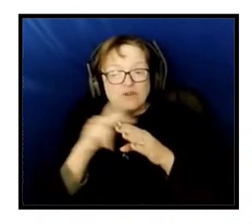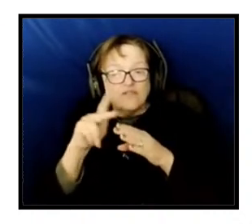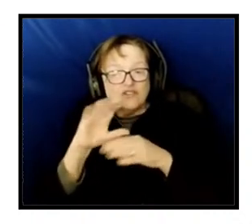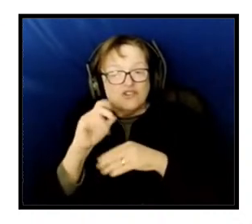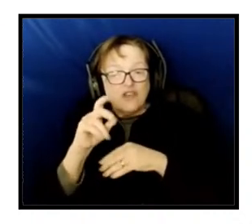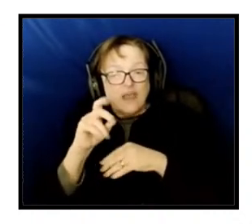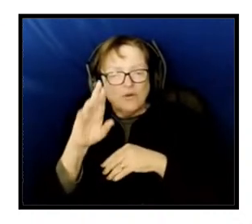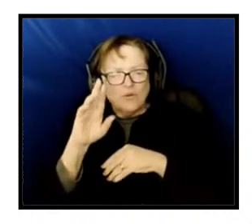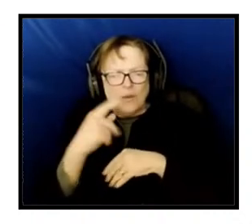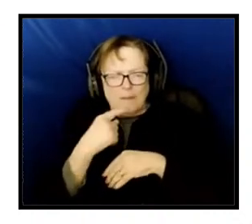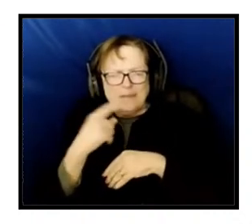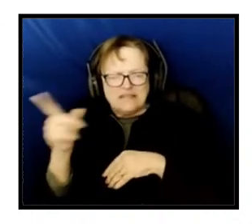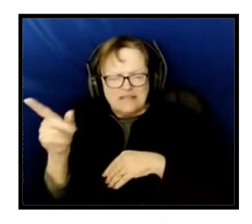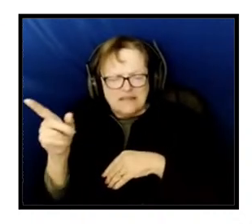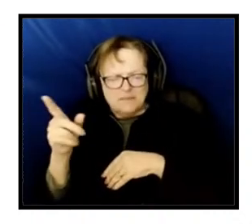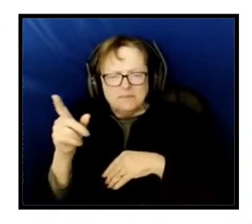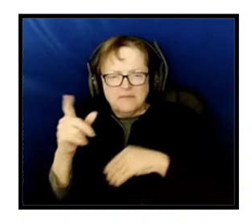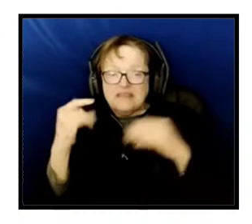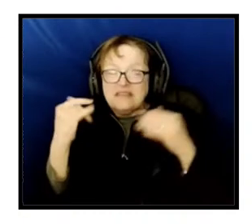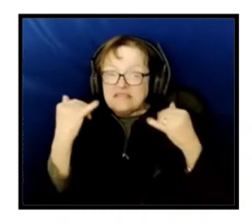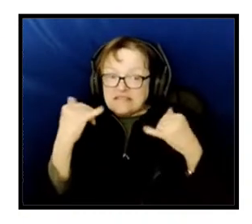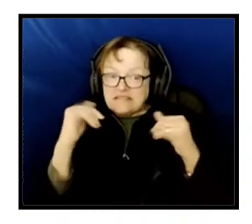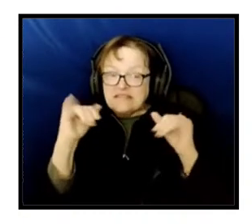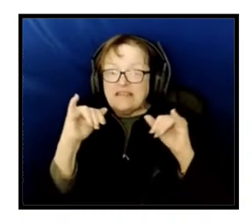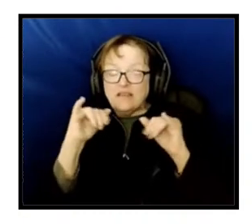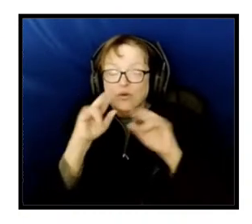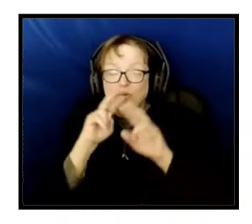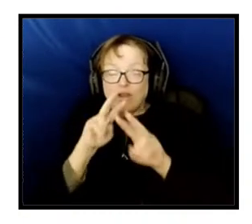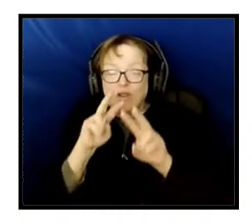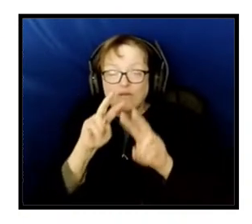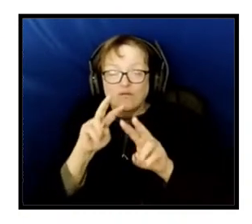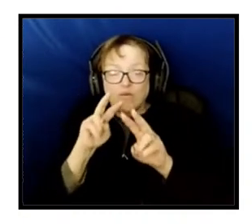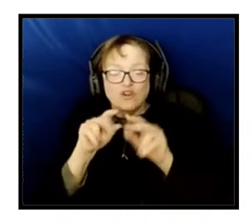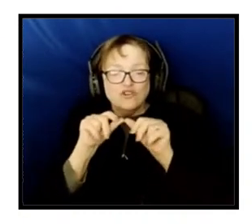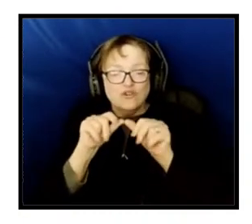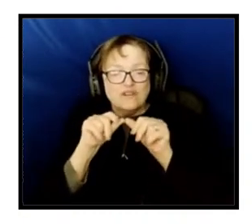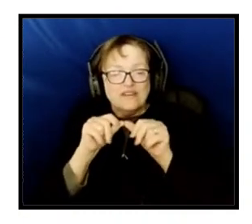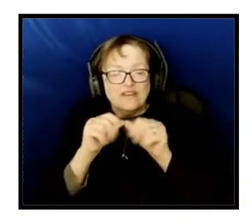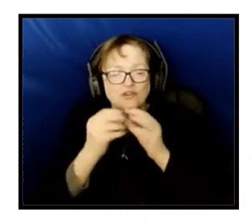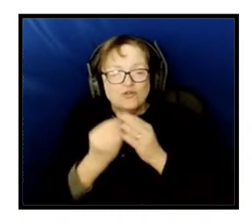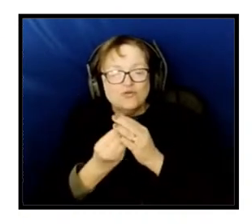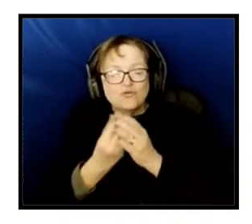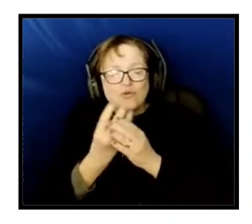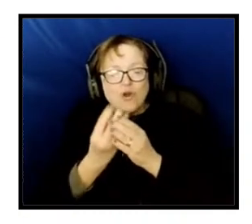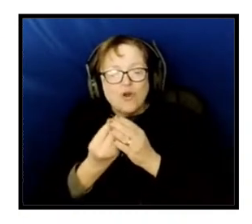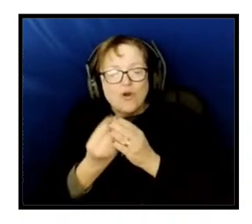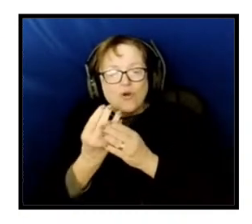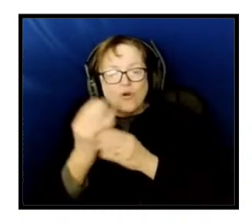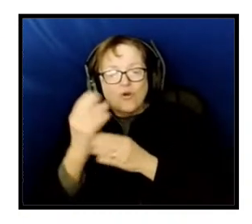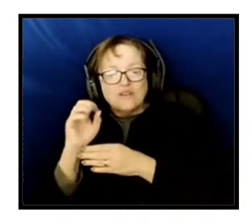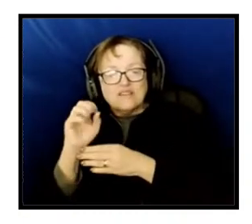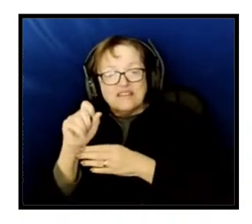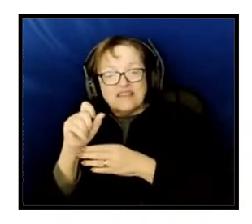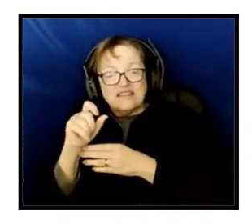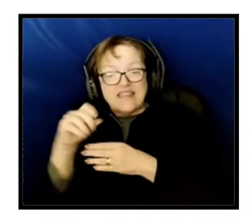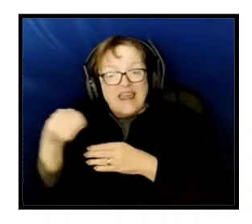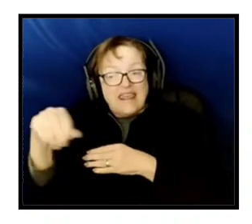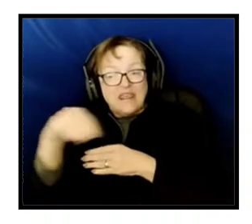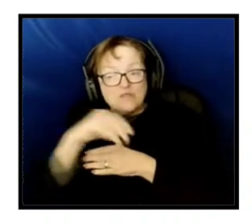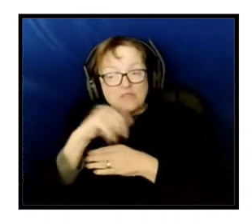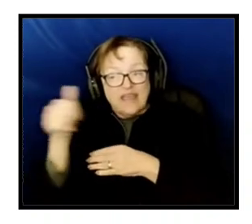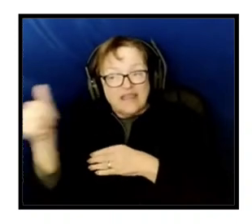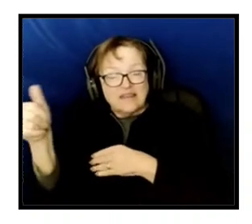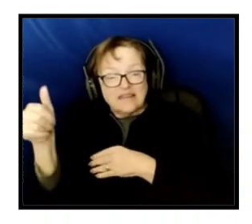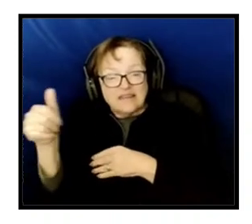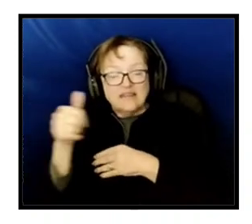dearly. Nonetheless, we look forward to continuing to grow the seeds which he helped to plant, such as this year's cohort